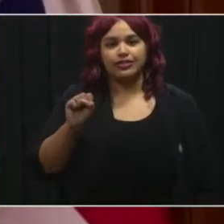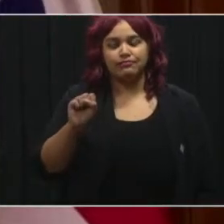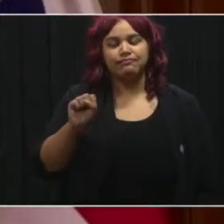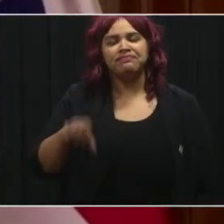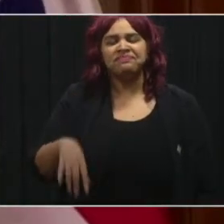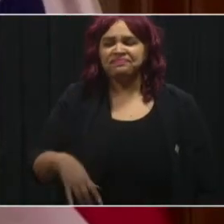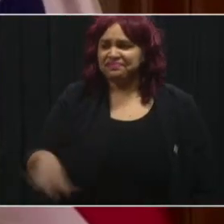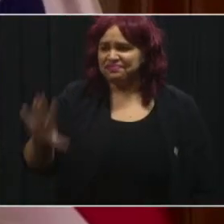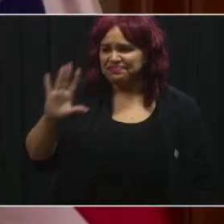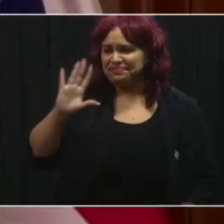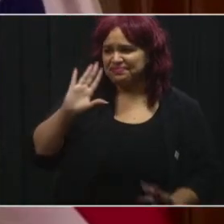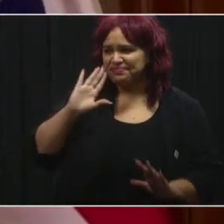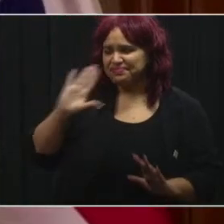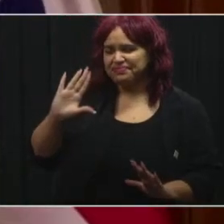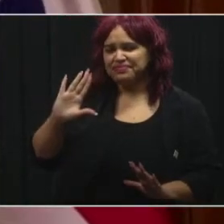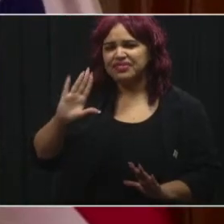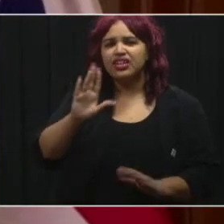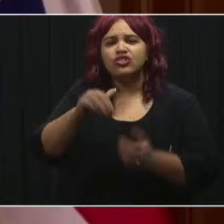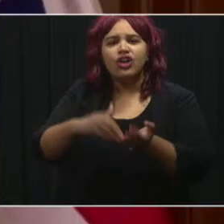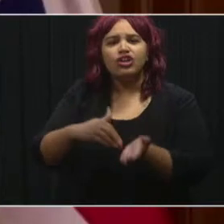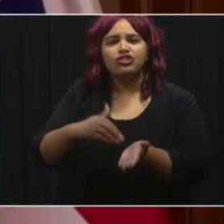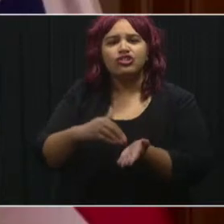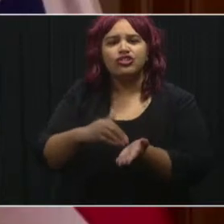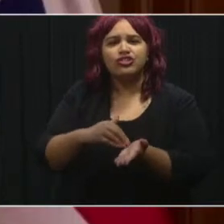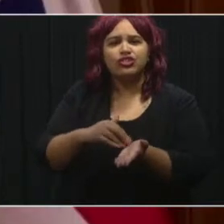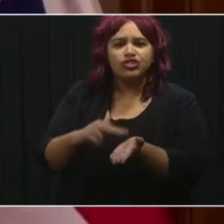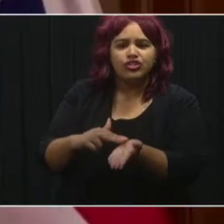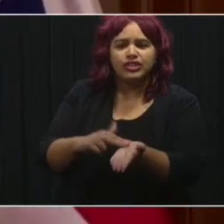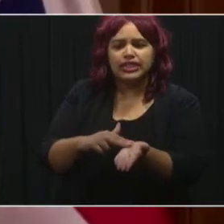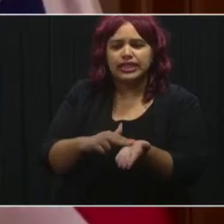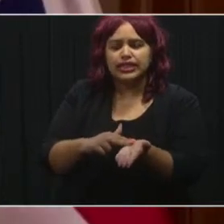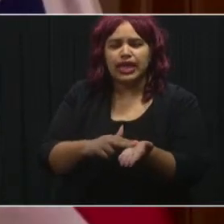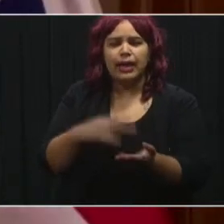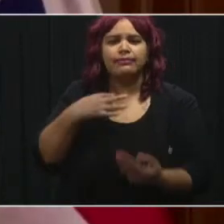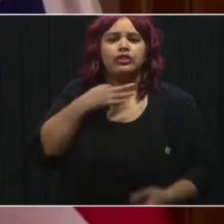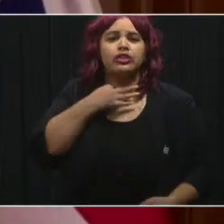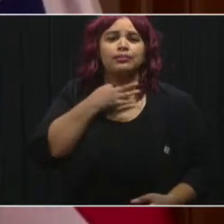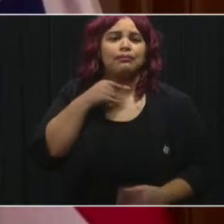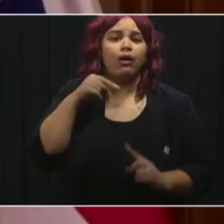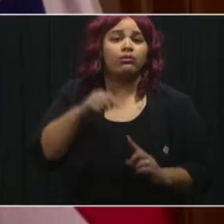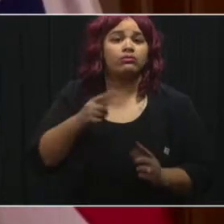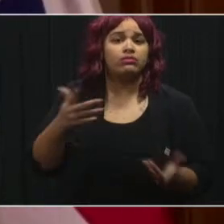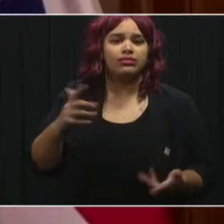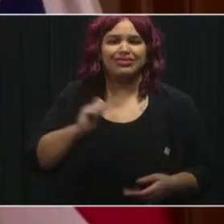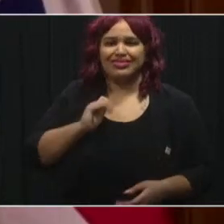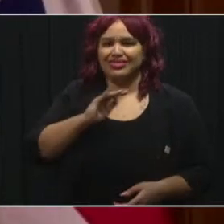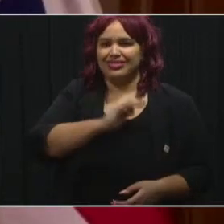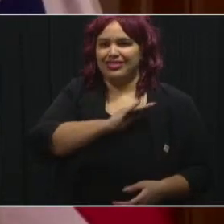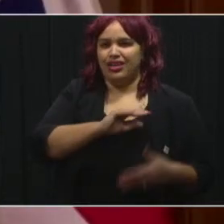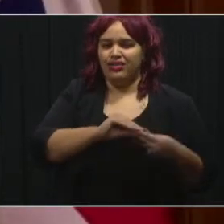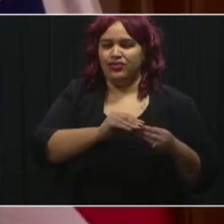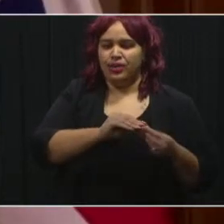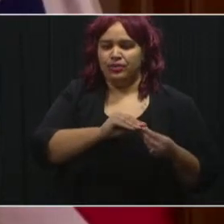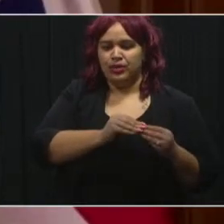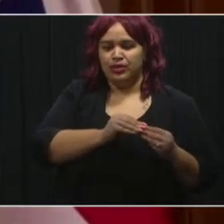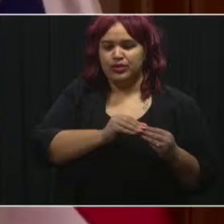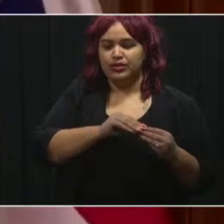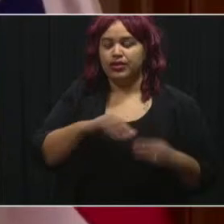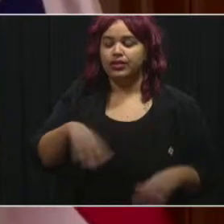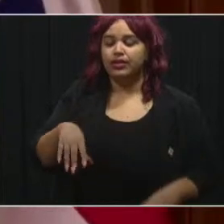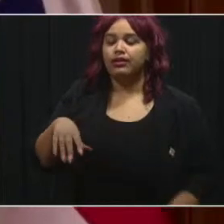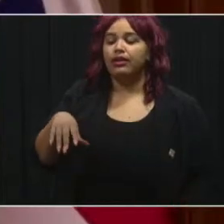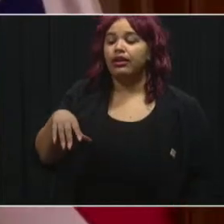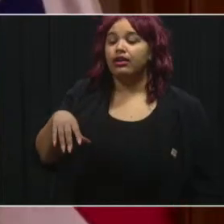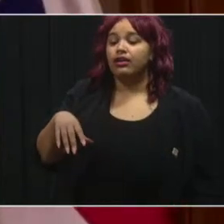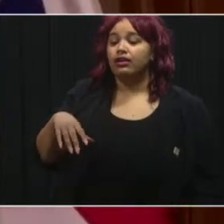ask about the staffing. Ms. Alexander was explaining the problems in the hospital.